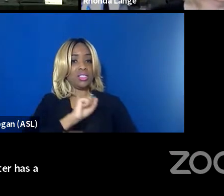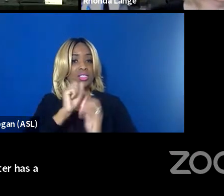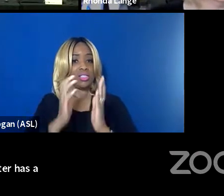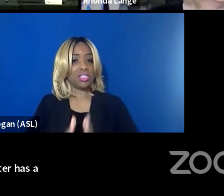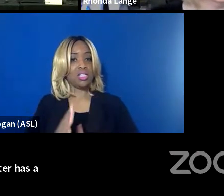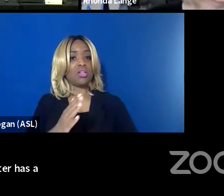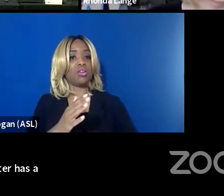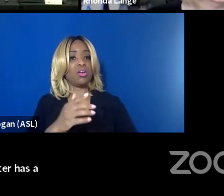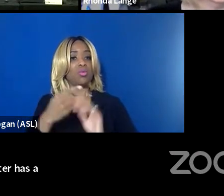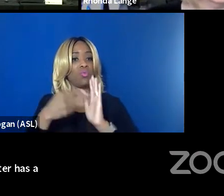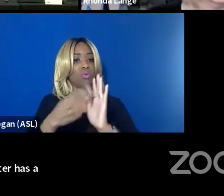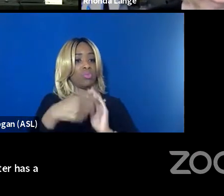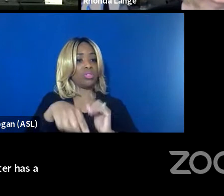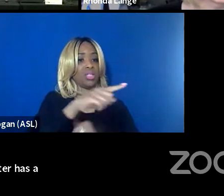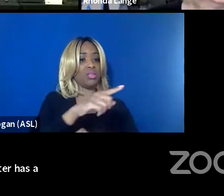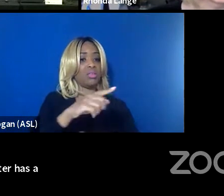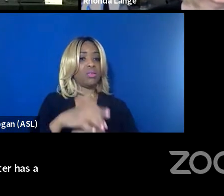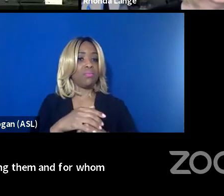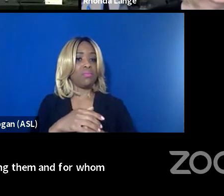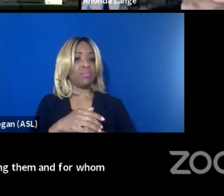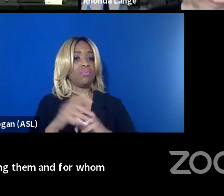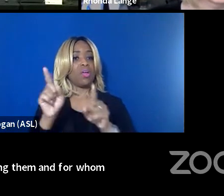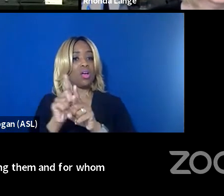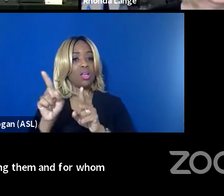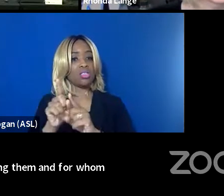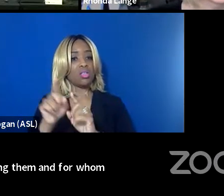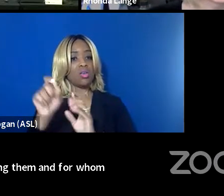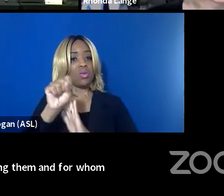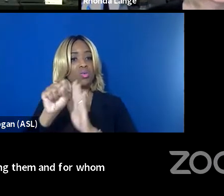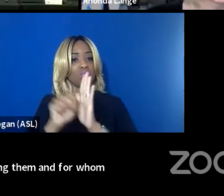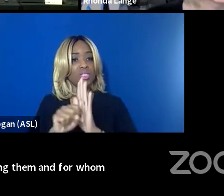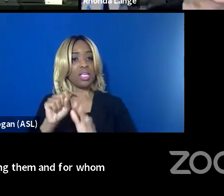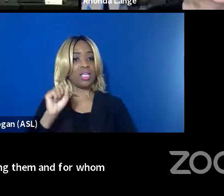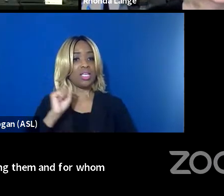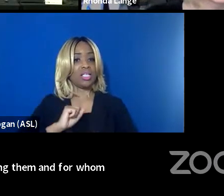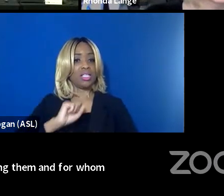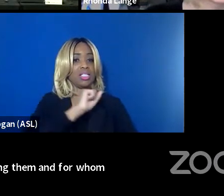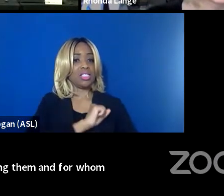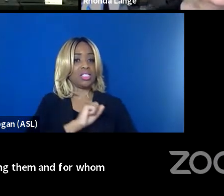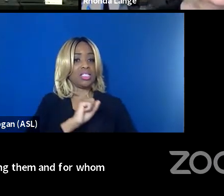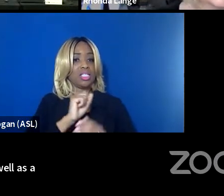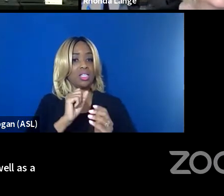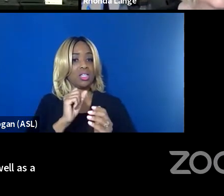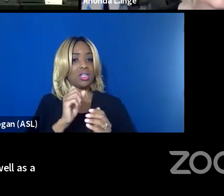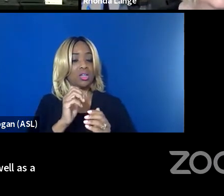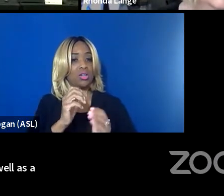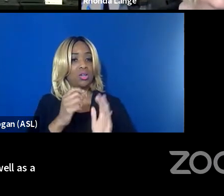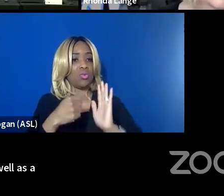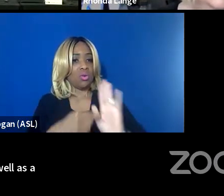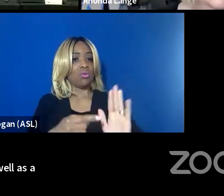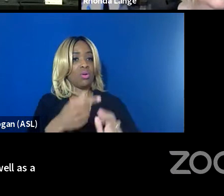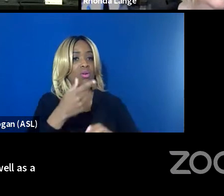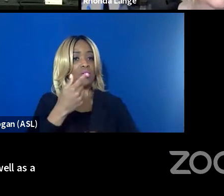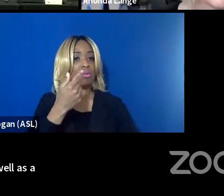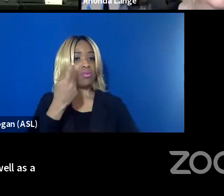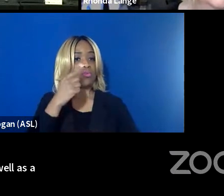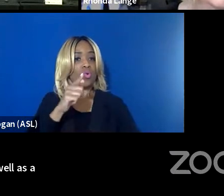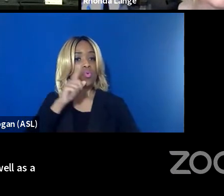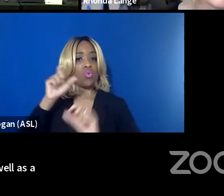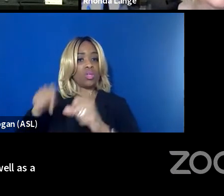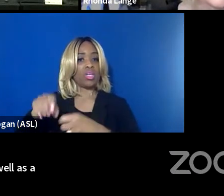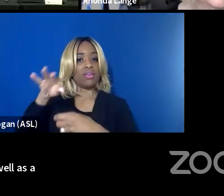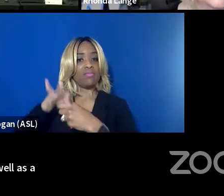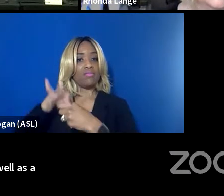can vote, as well as a state senator representing them for who they can vote.